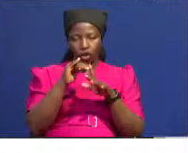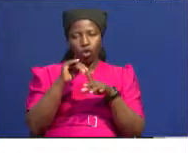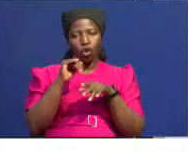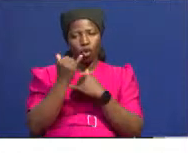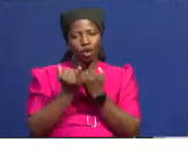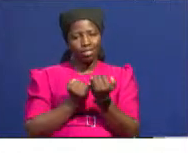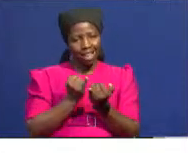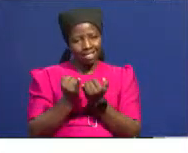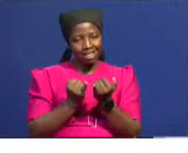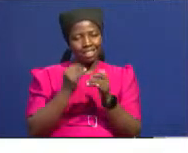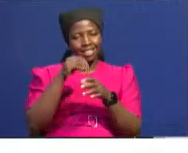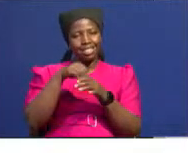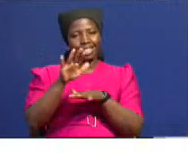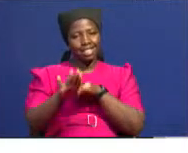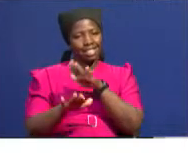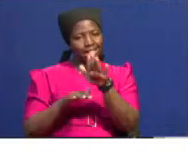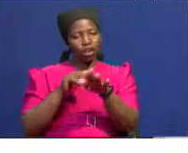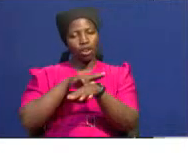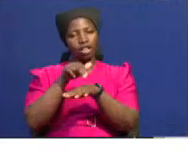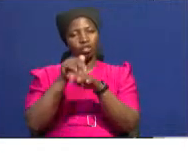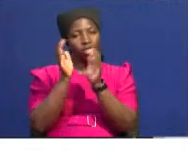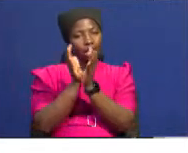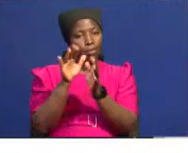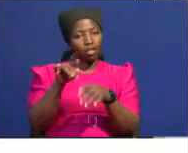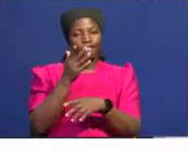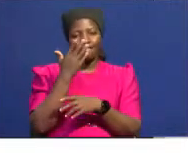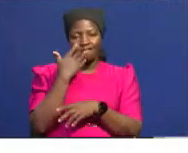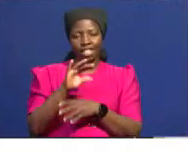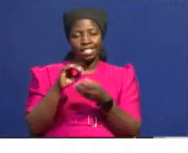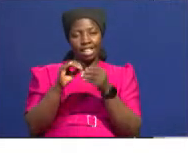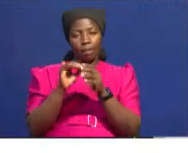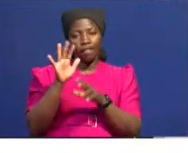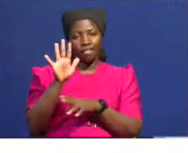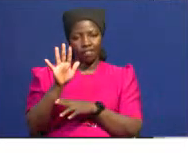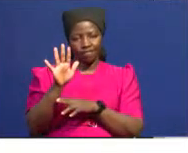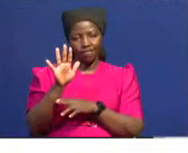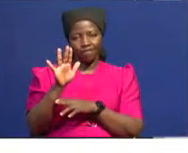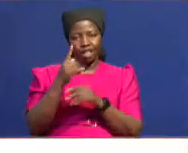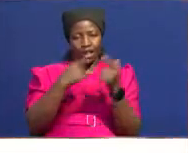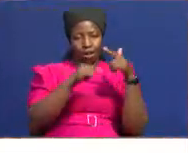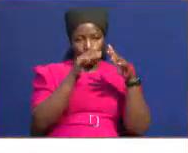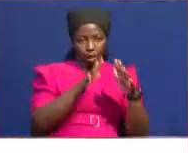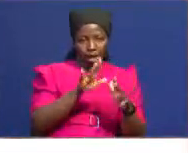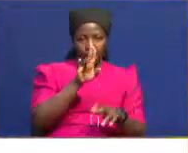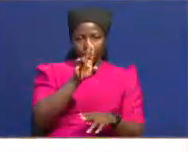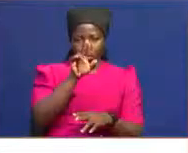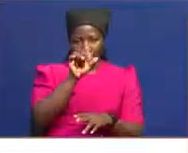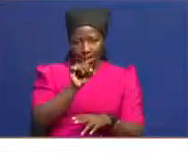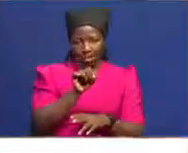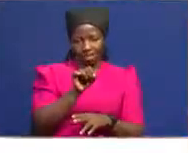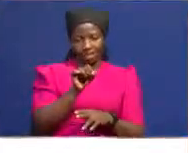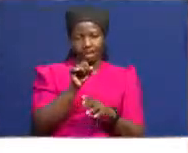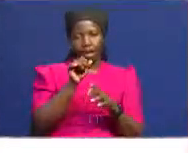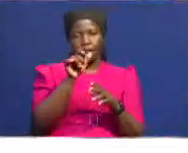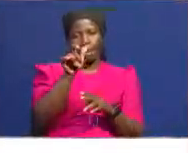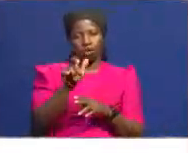0.2 seconds behind winner USS Kenneth Benarek. Let's take a look. Olympic silver